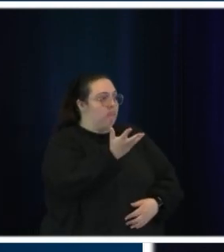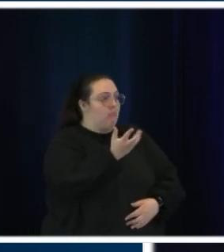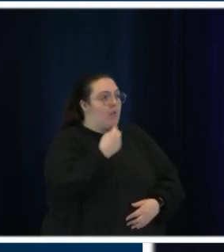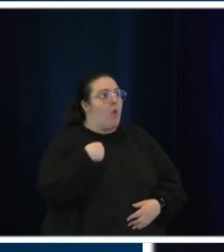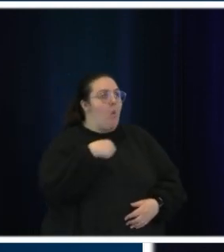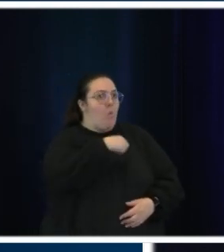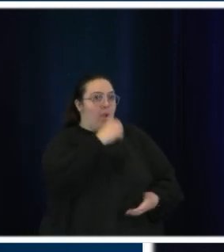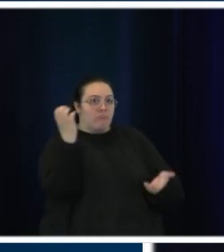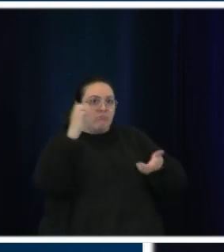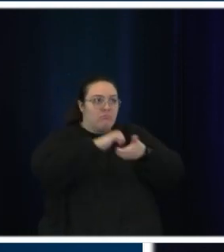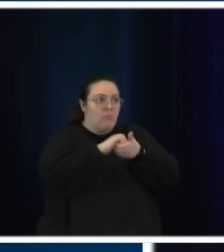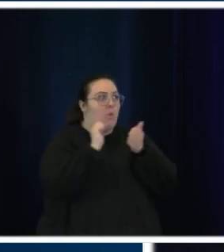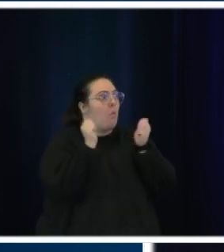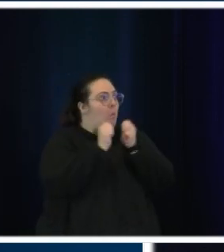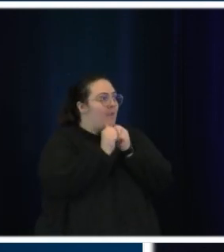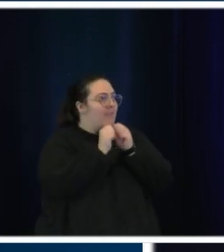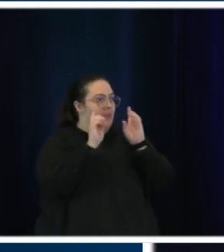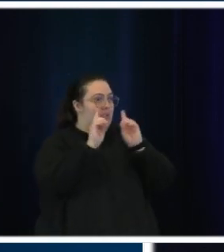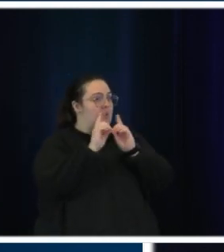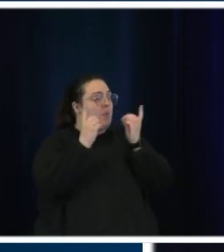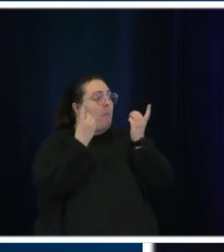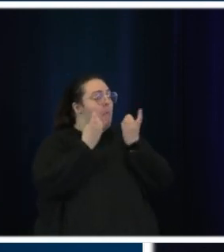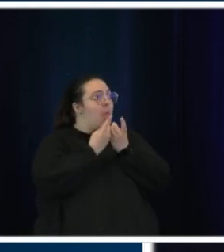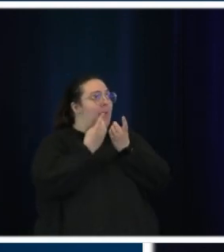our Department of